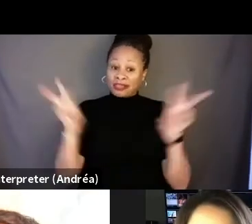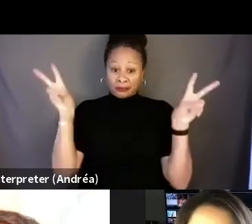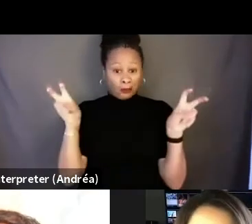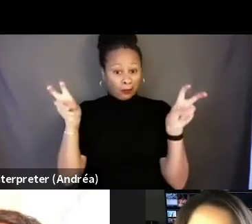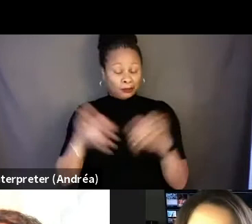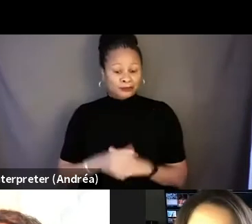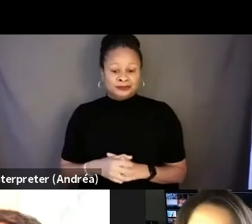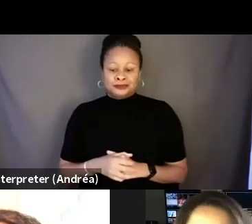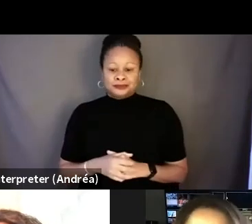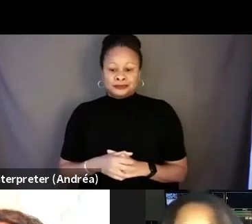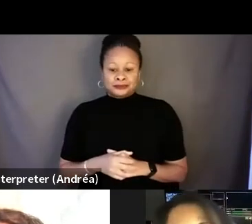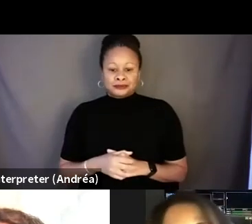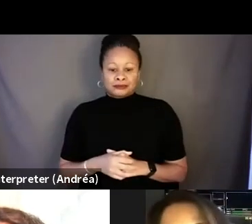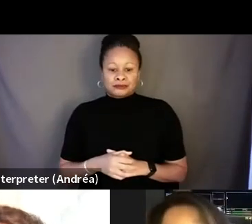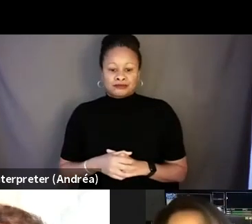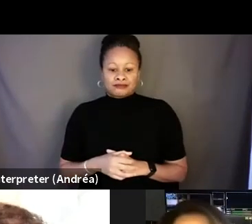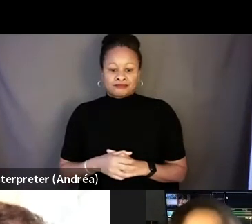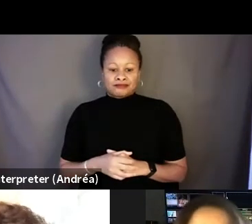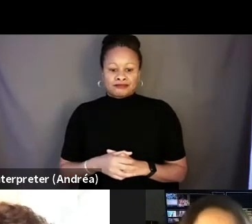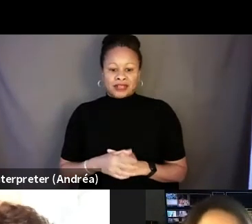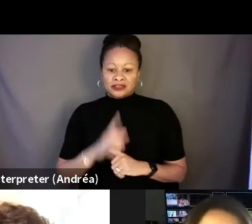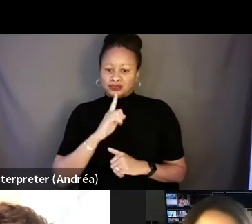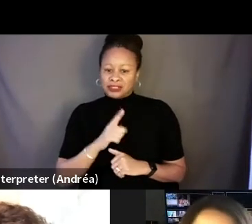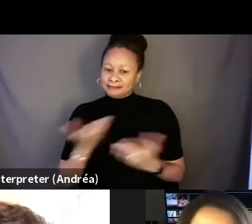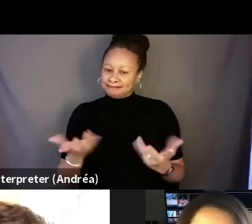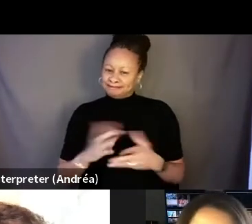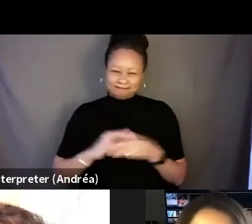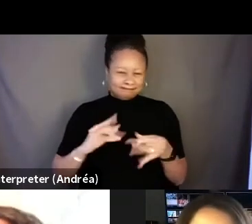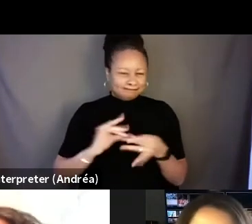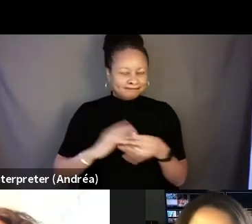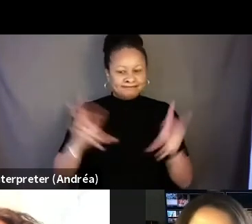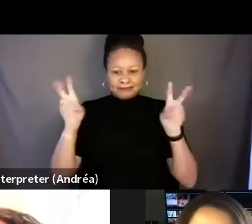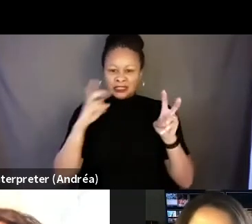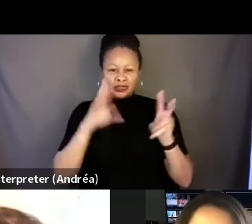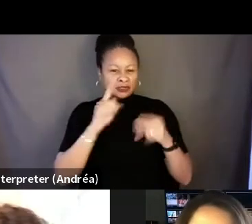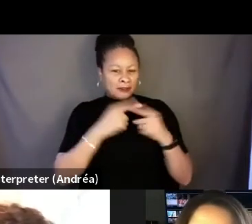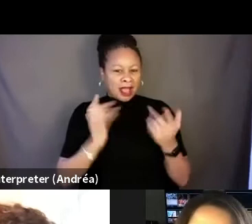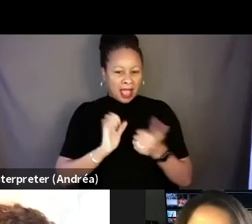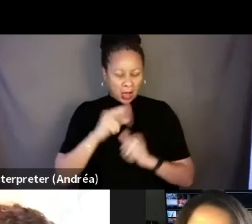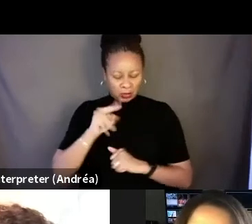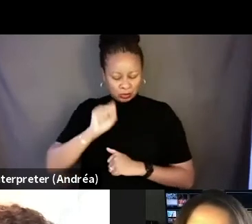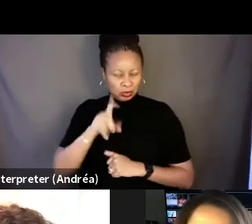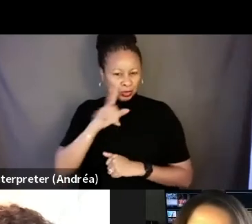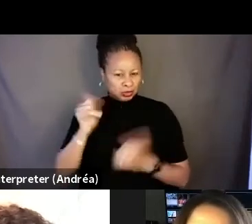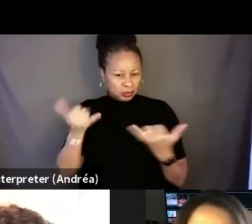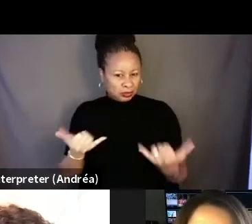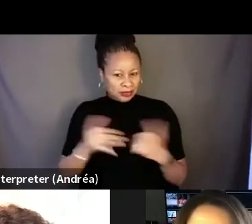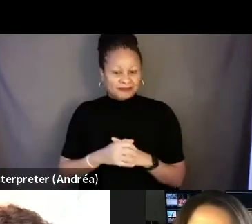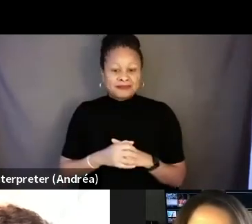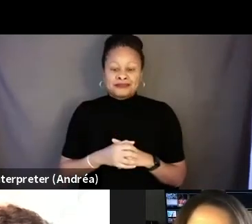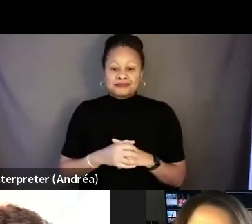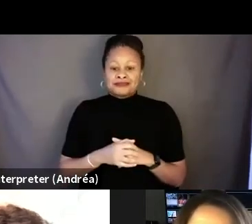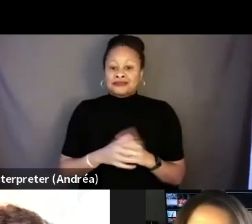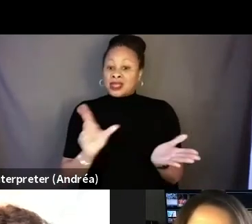a rather biting critique of the news industry. And it says, "The press